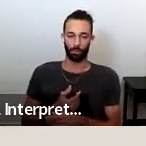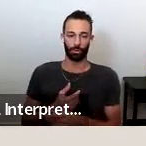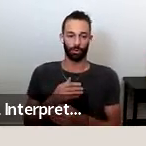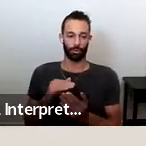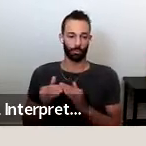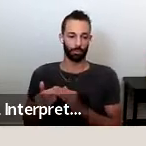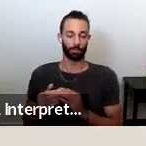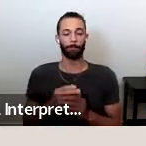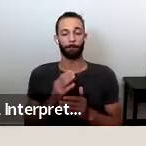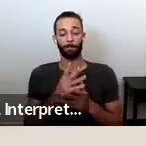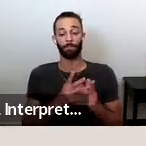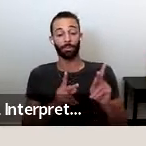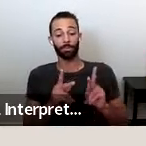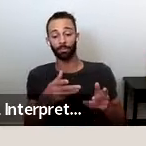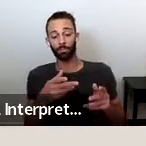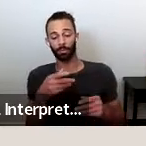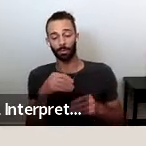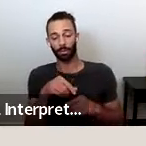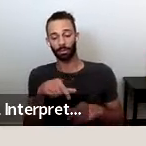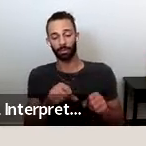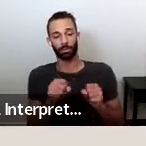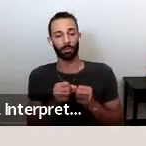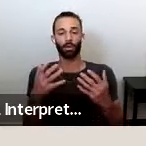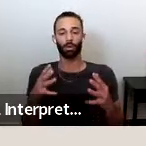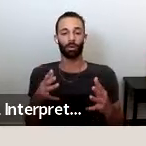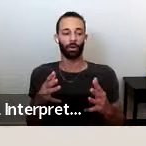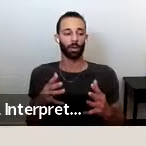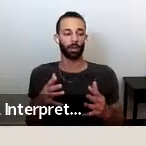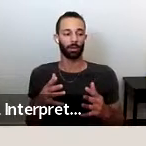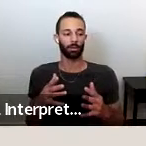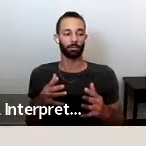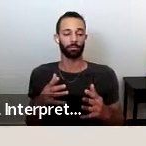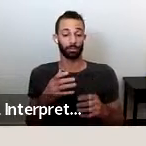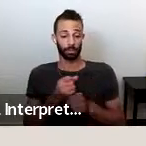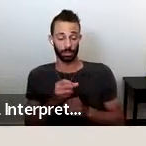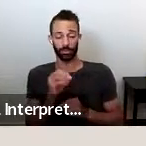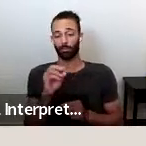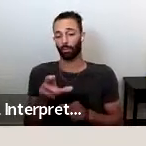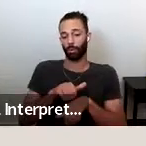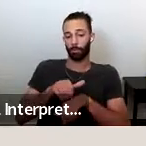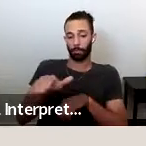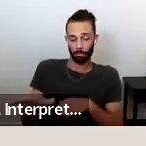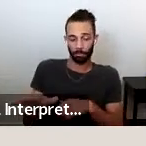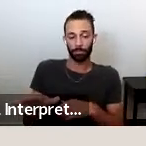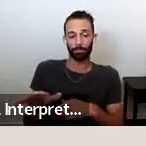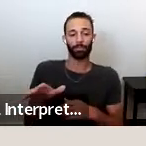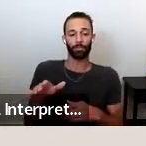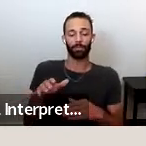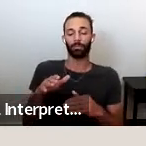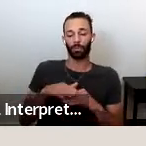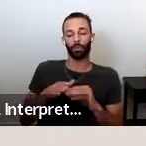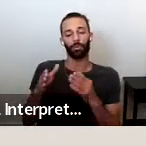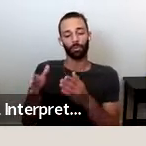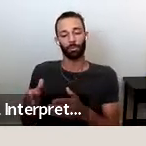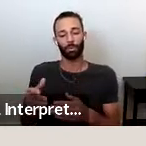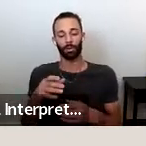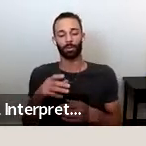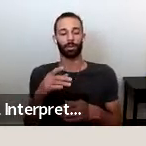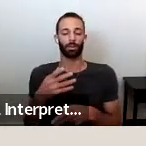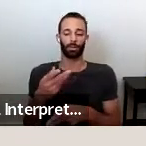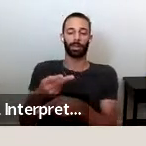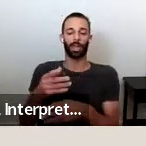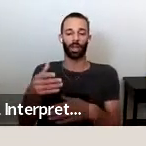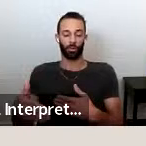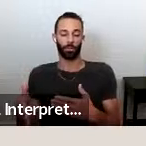received their care packages or they're on the way. We've been doing the care packages for our community for a couple of years